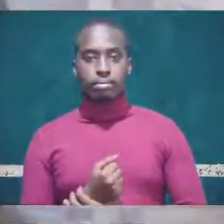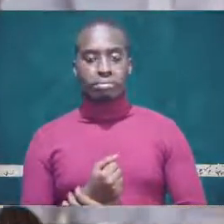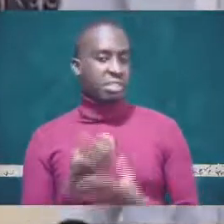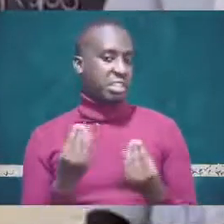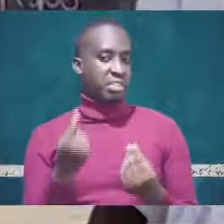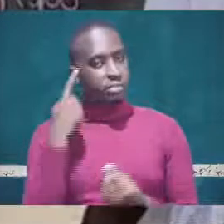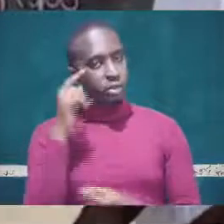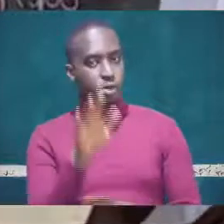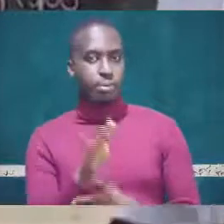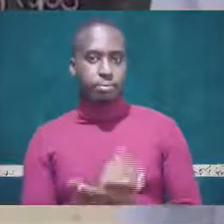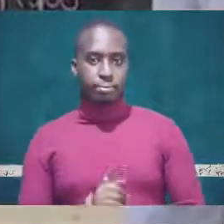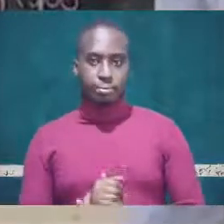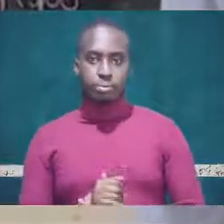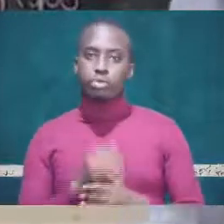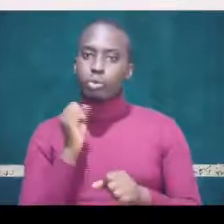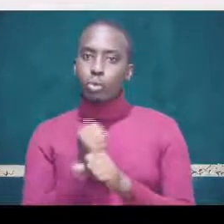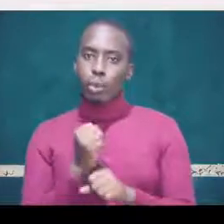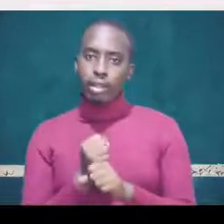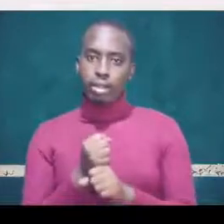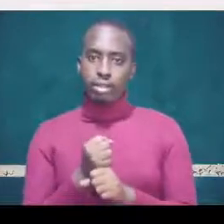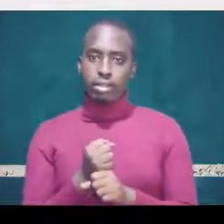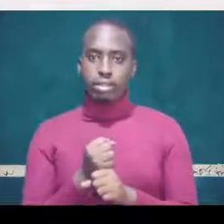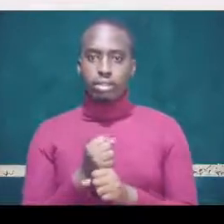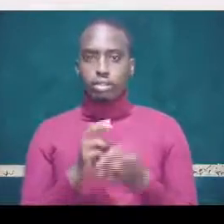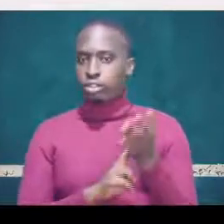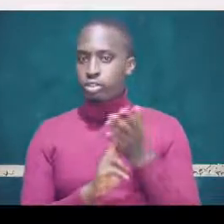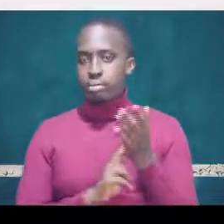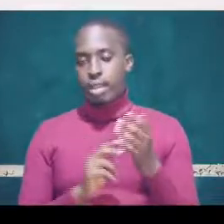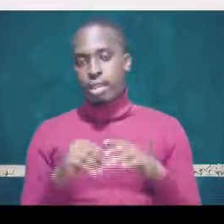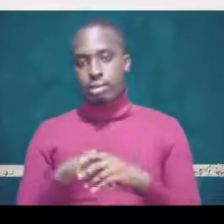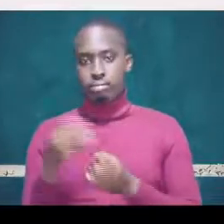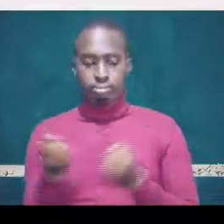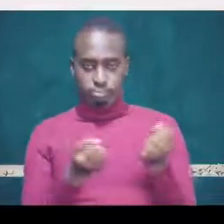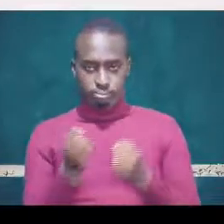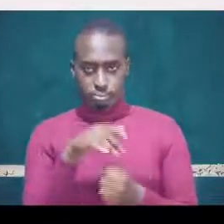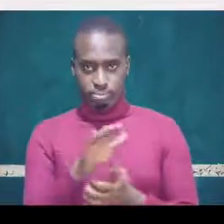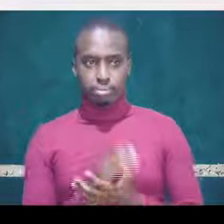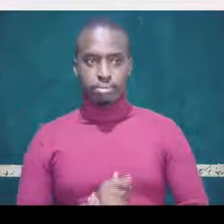easy for you. Work done by the tractor.